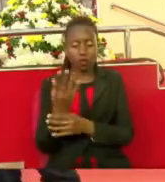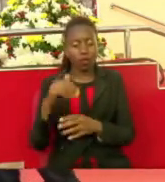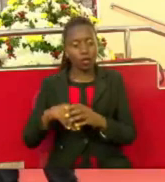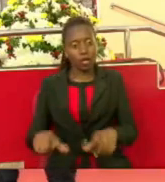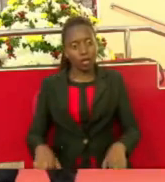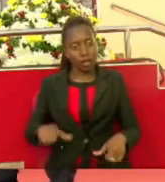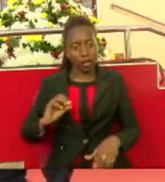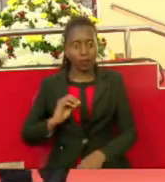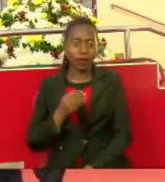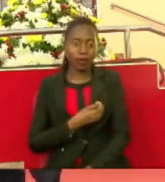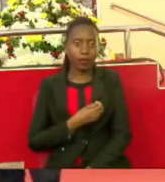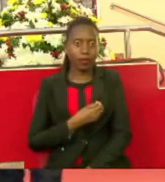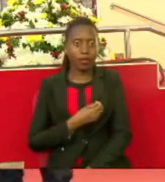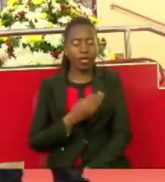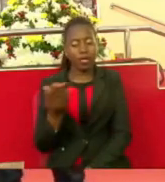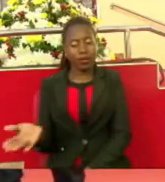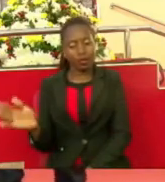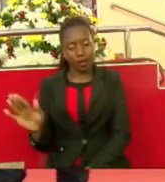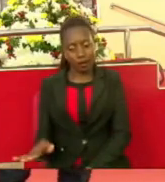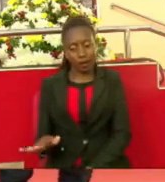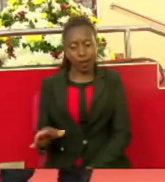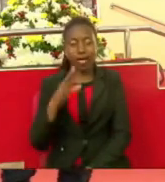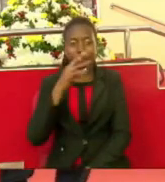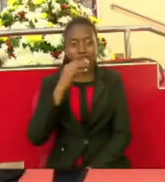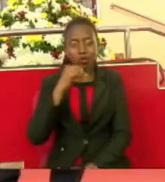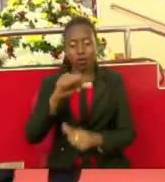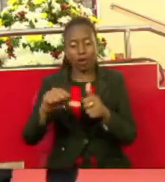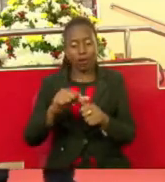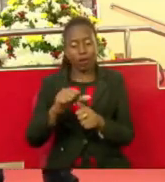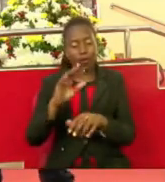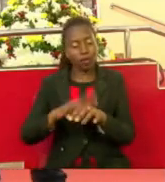And they shall still come and speak about the goodness of the Lord.